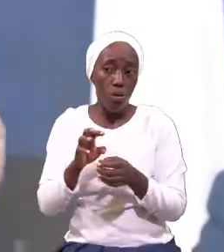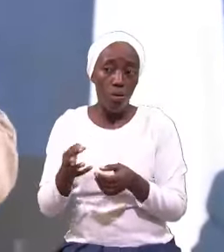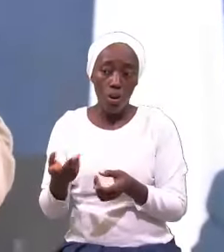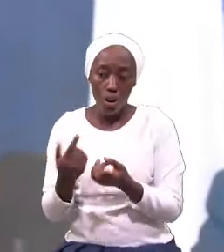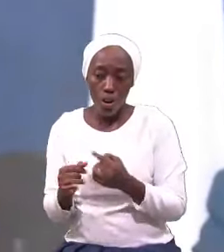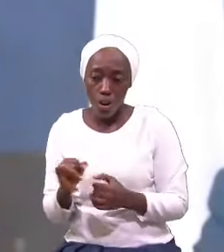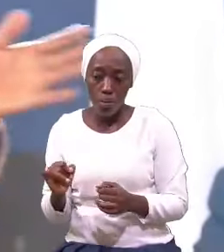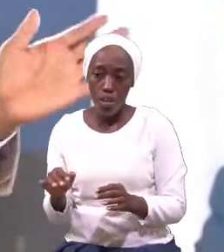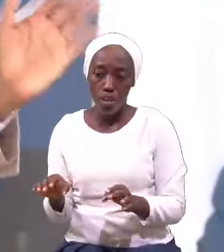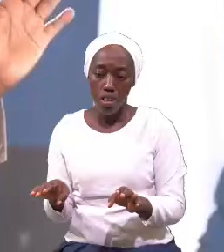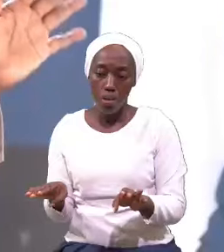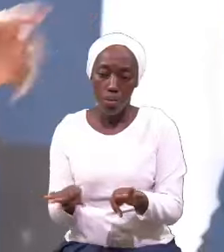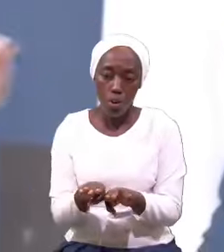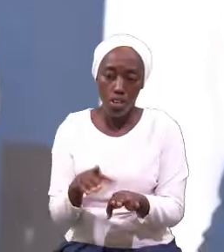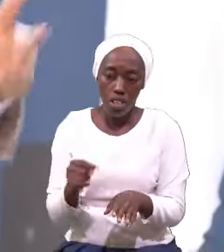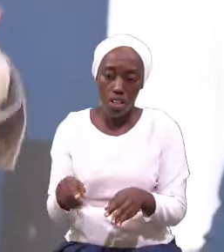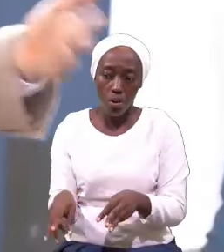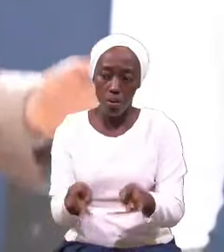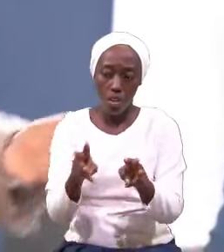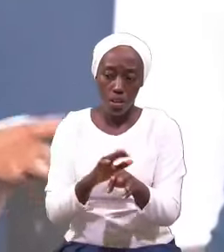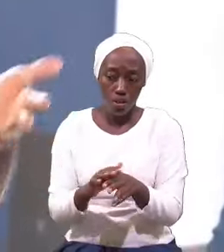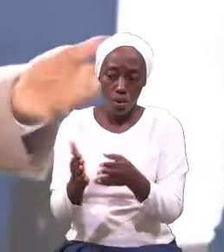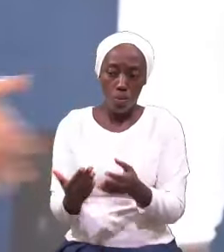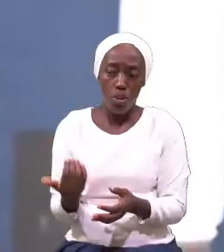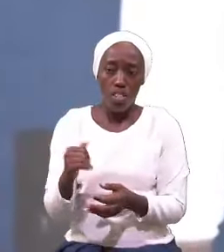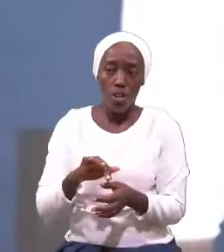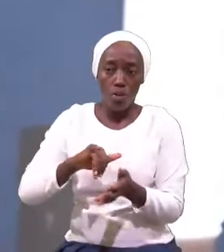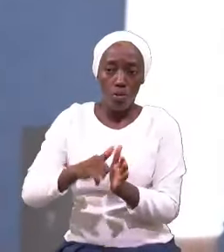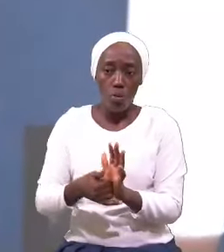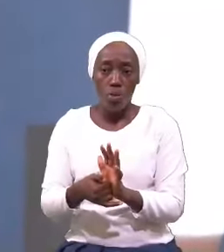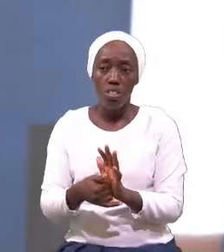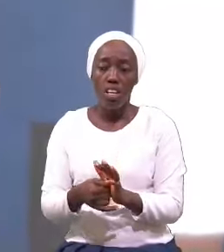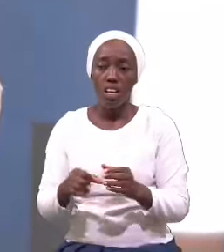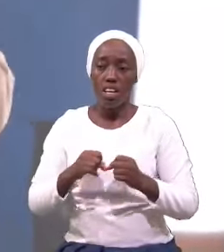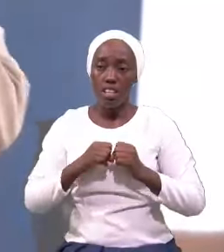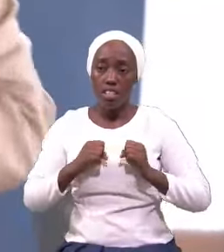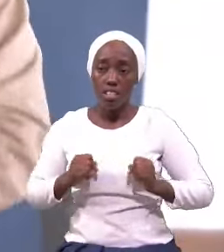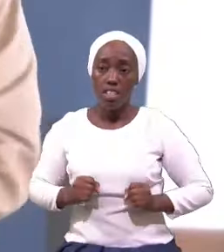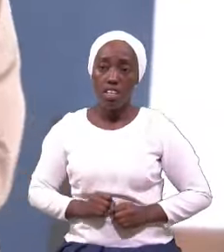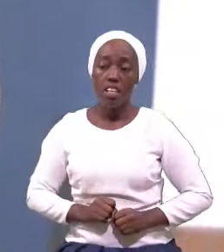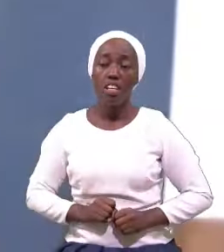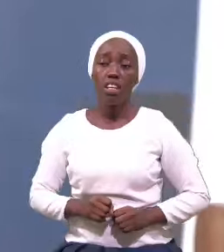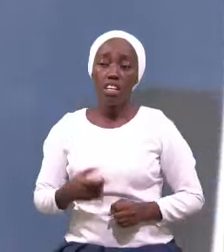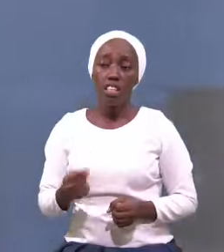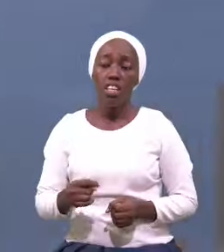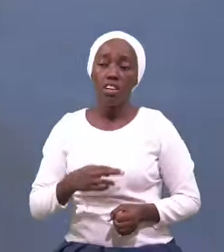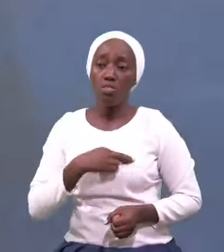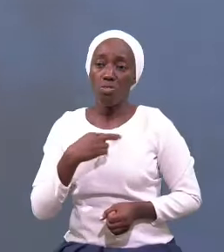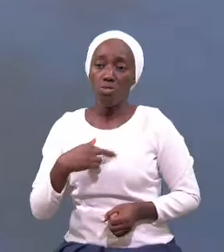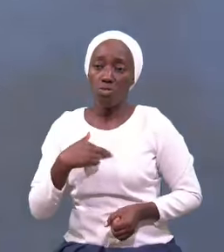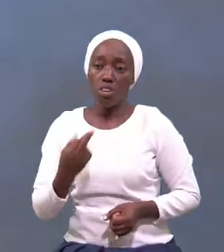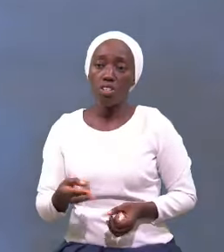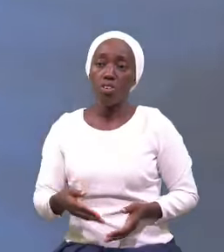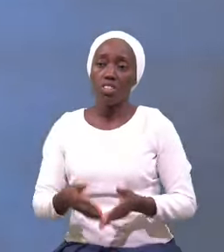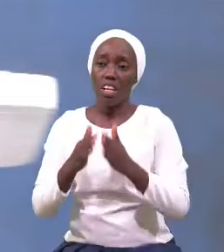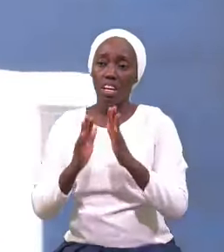they locked the door. I don't want any of those Pharisees to come and see me here. There will be trouble.